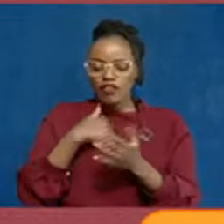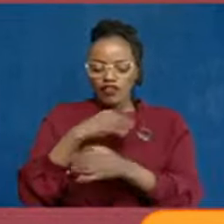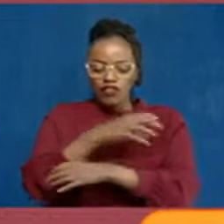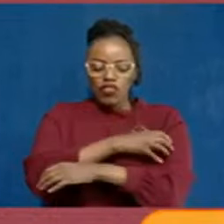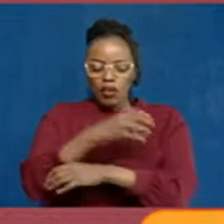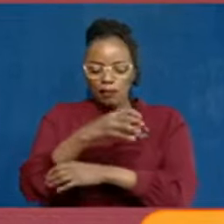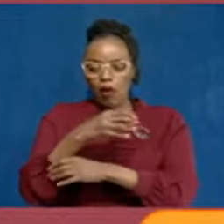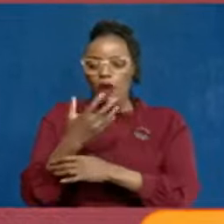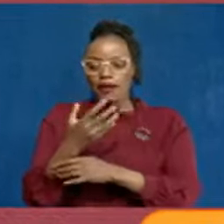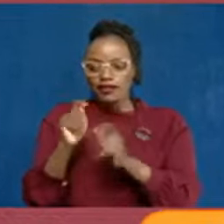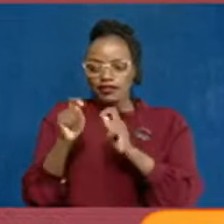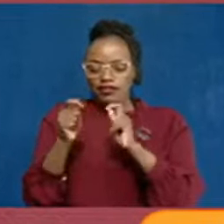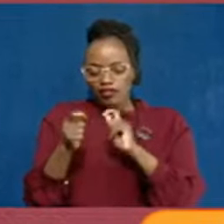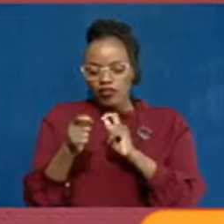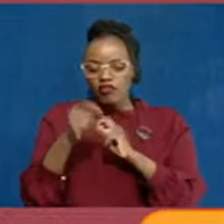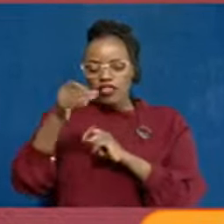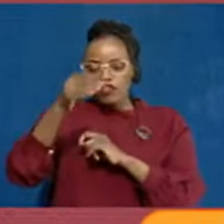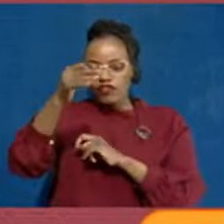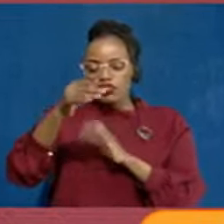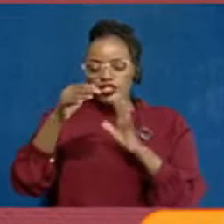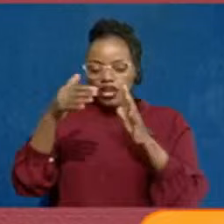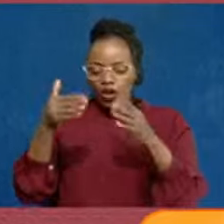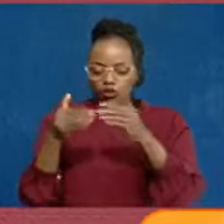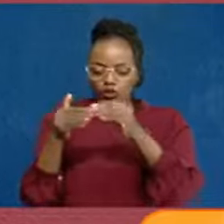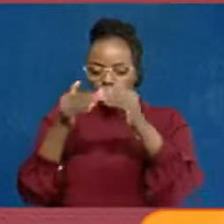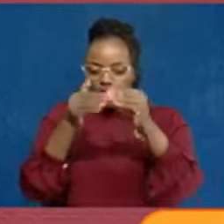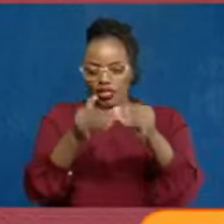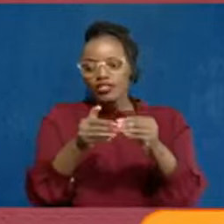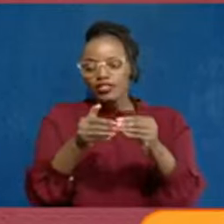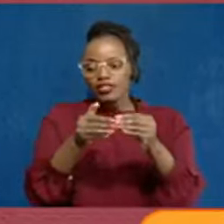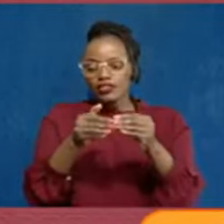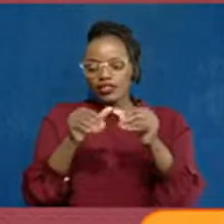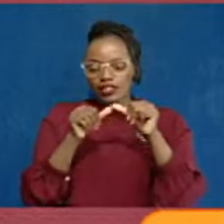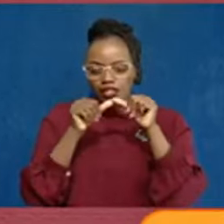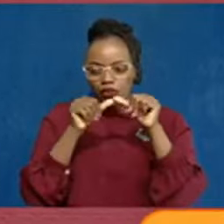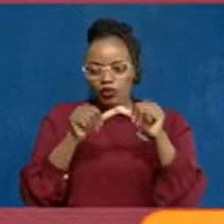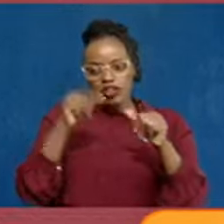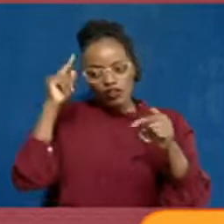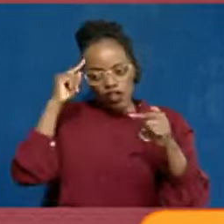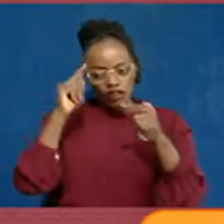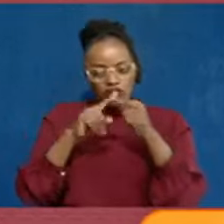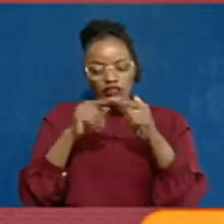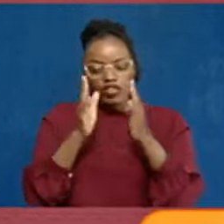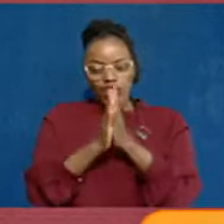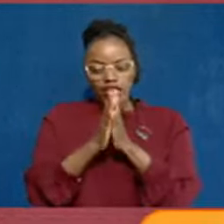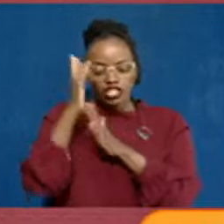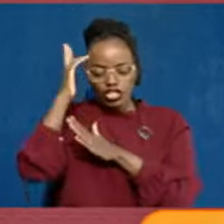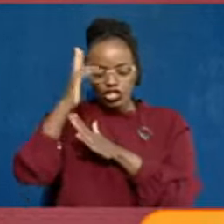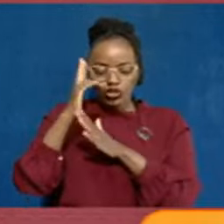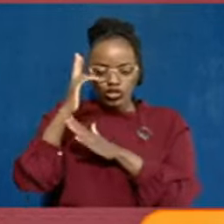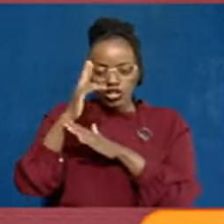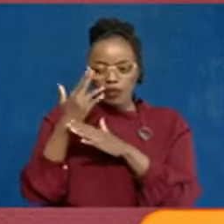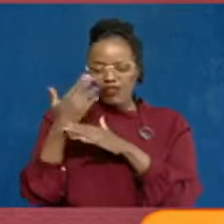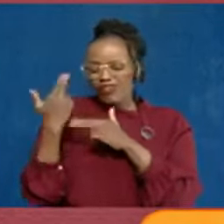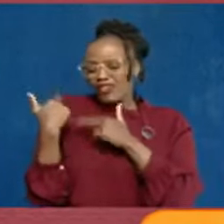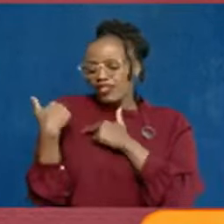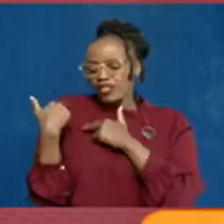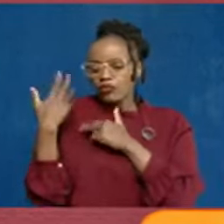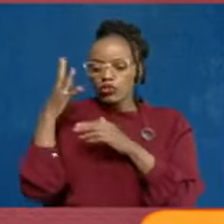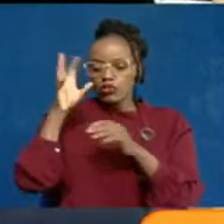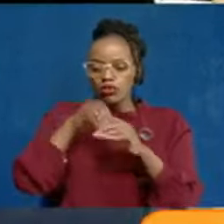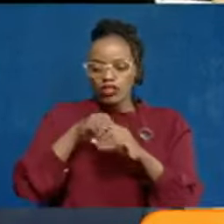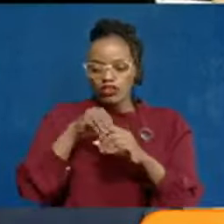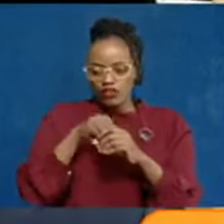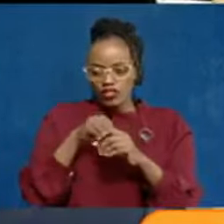to shape the future by steering resources towards sustainable and reasonable, responsible